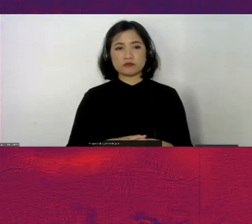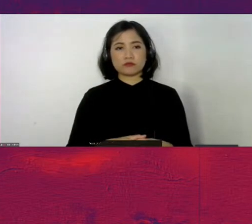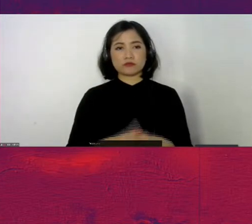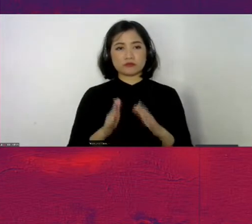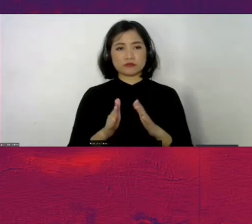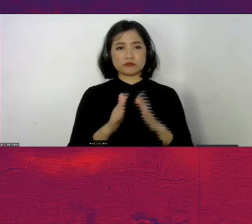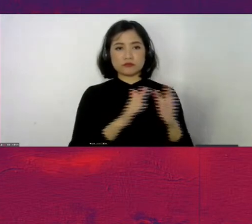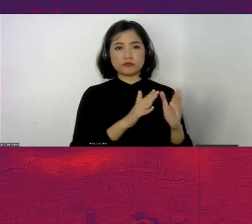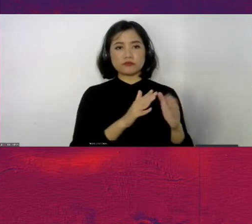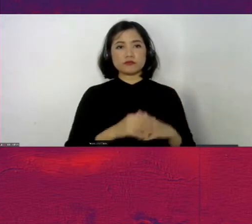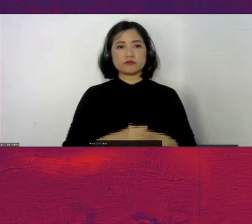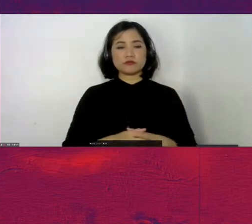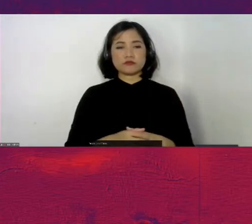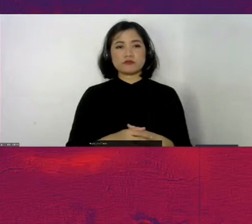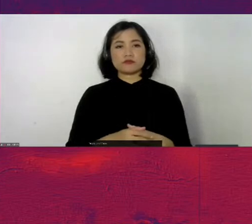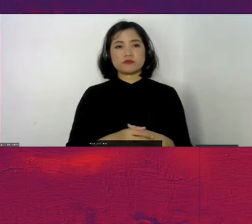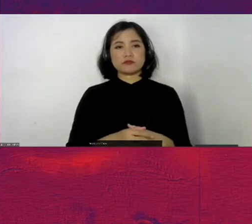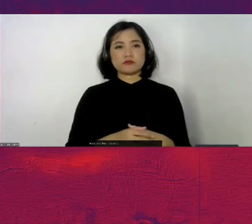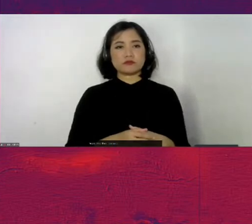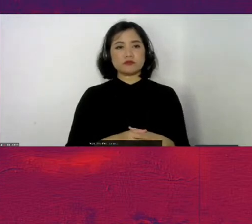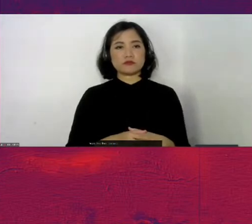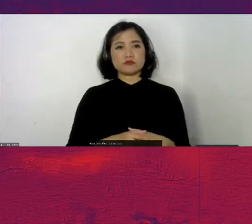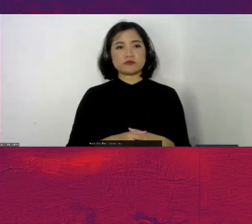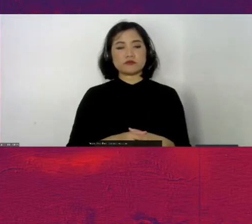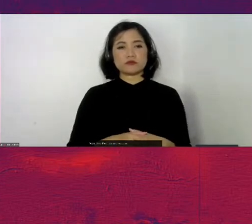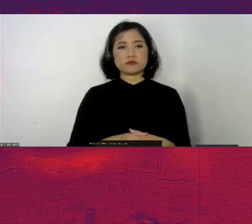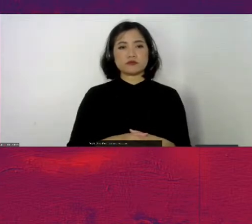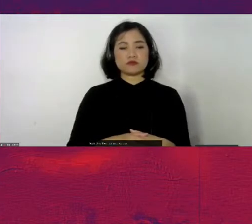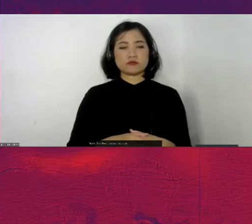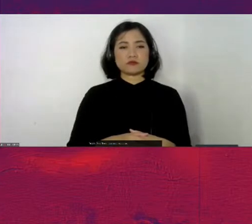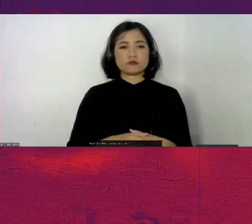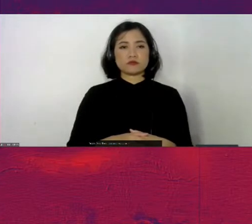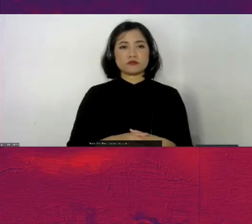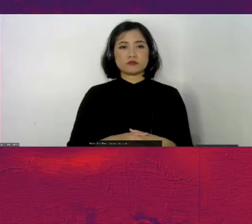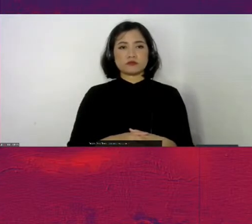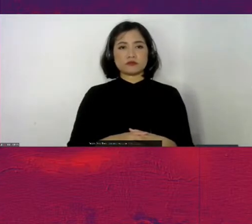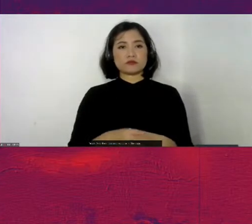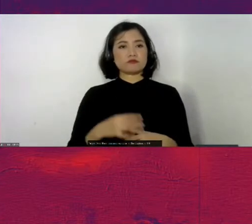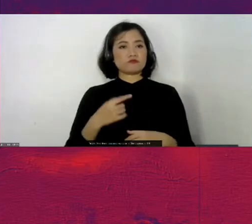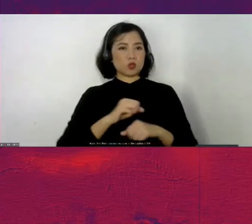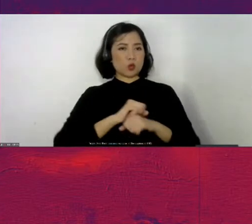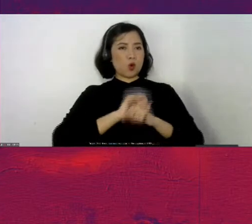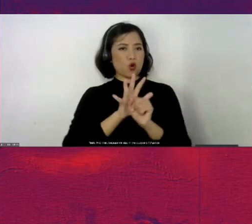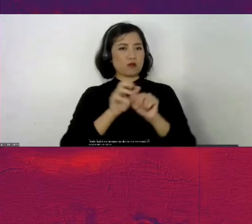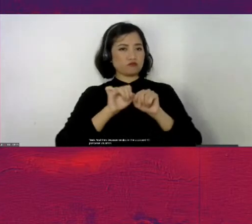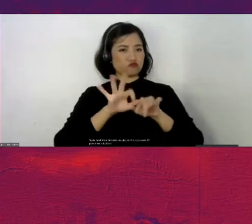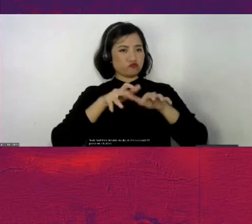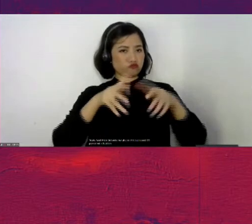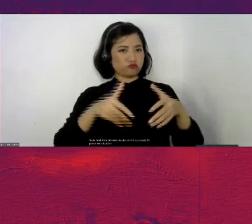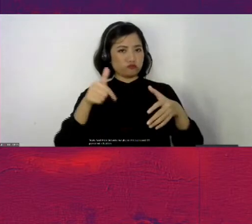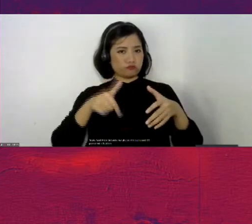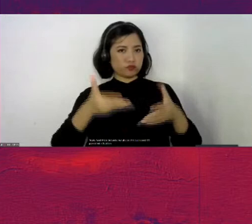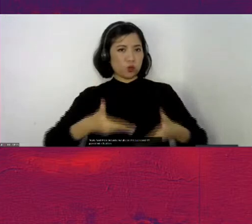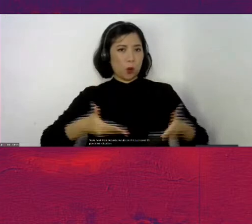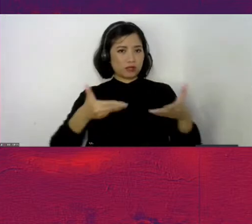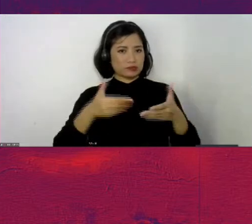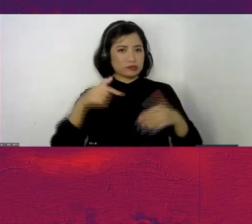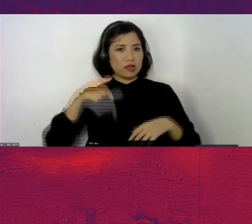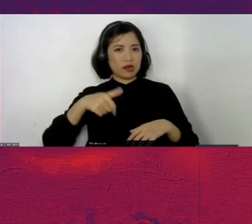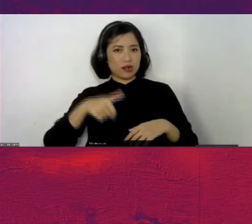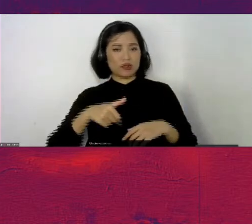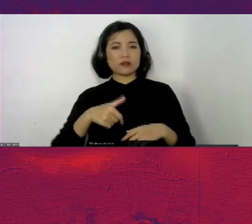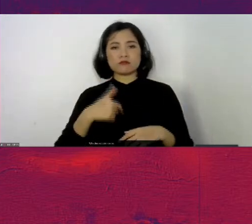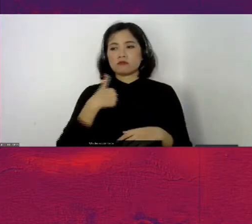then because we also in the COVID-19 pandemic situation, we also would like